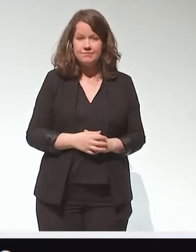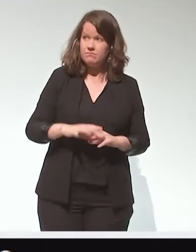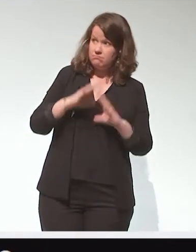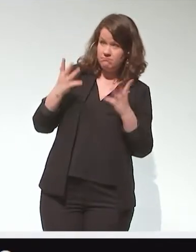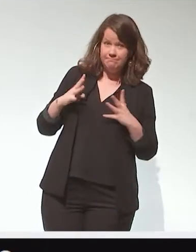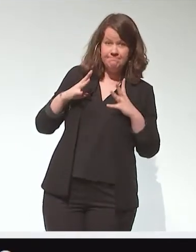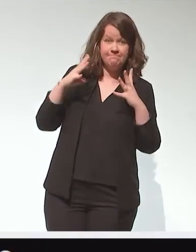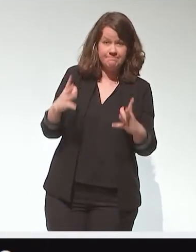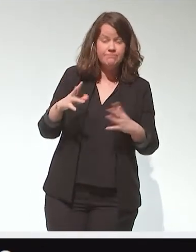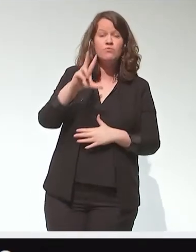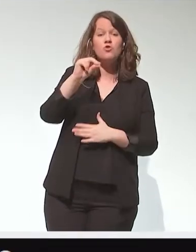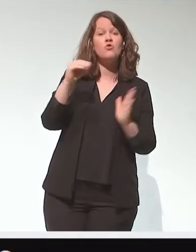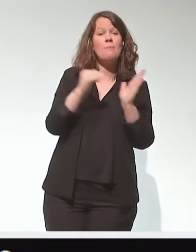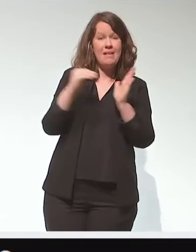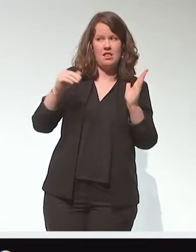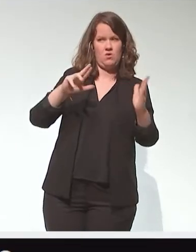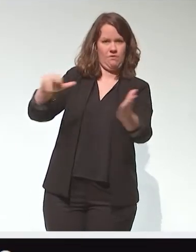wages. So we signed over